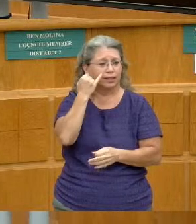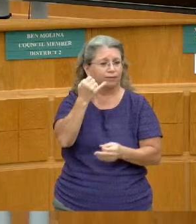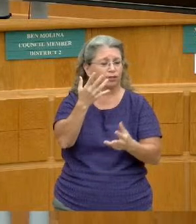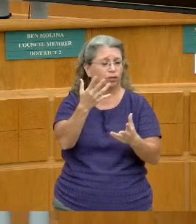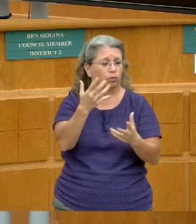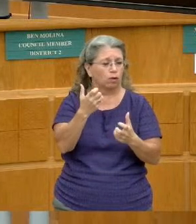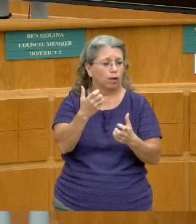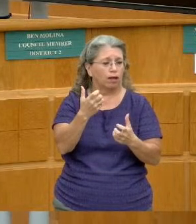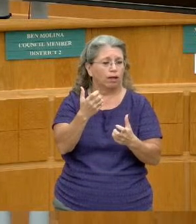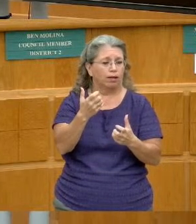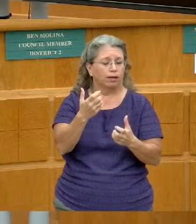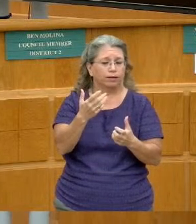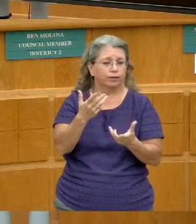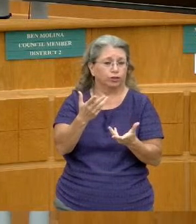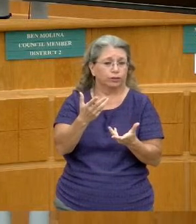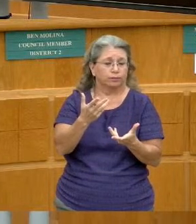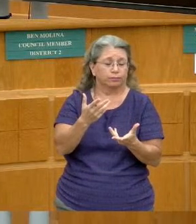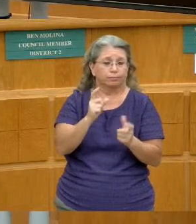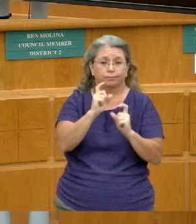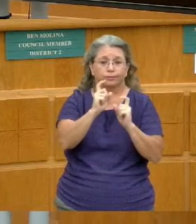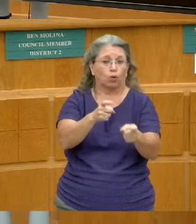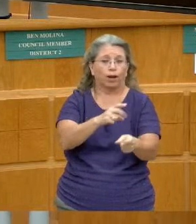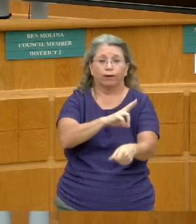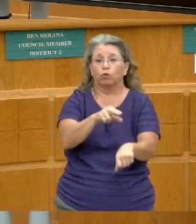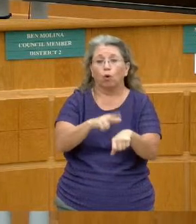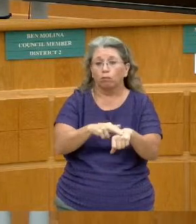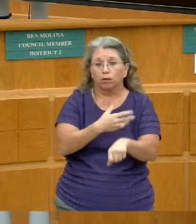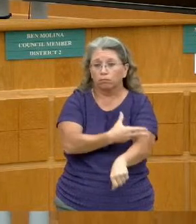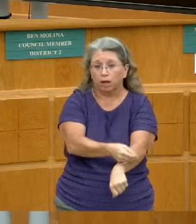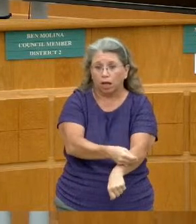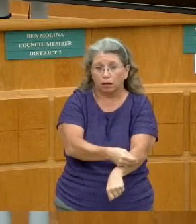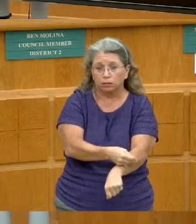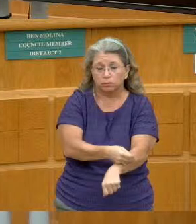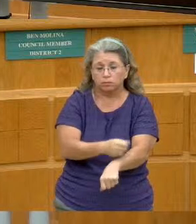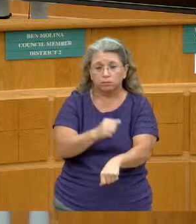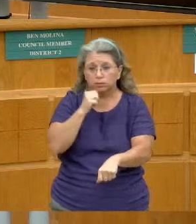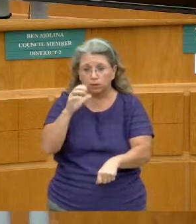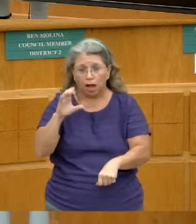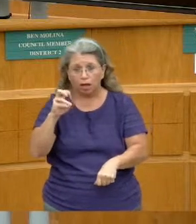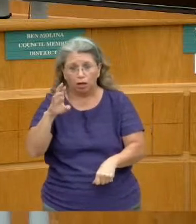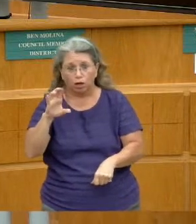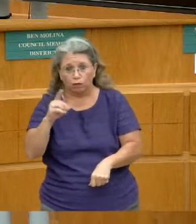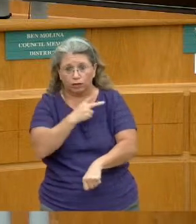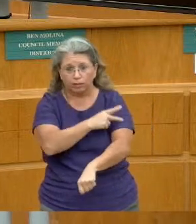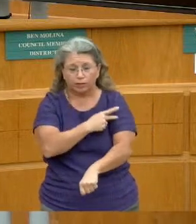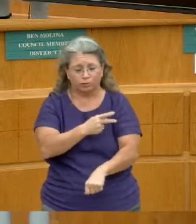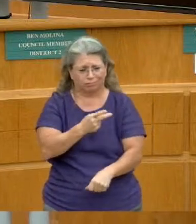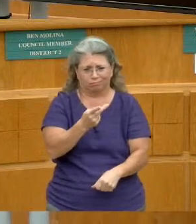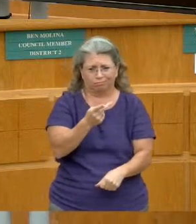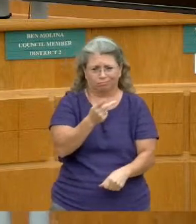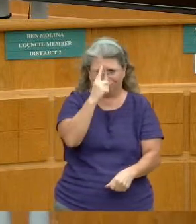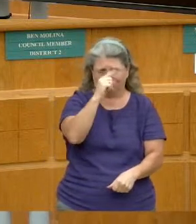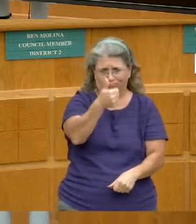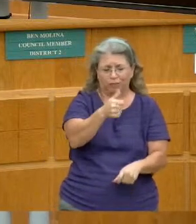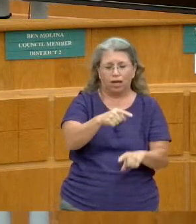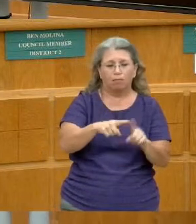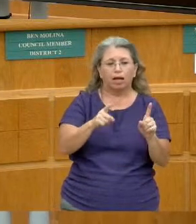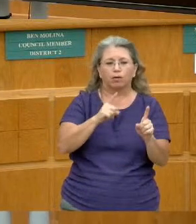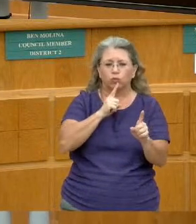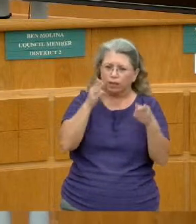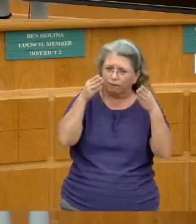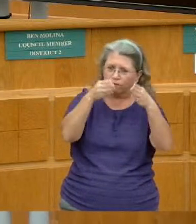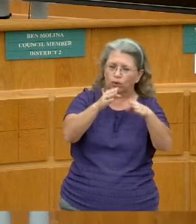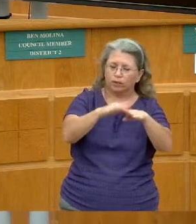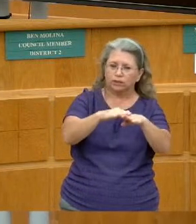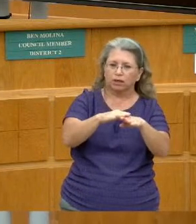bank's normal, giving program, we invite that. But I am really targeting our COVID-19 recoveries. And like I